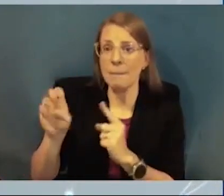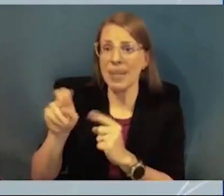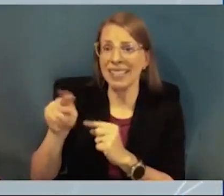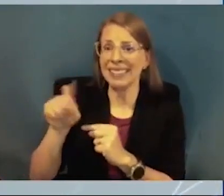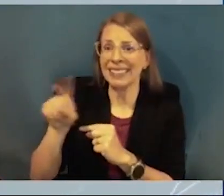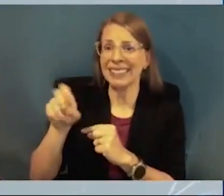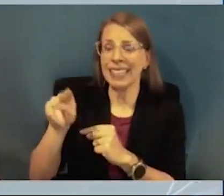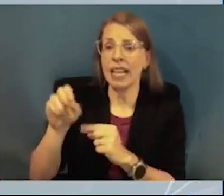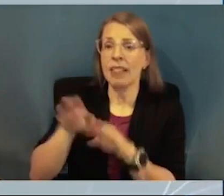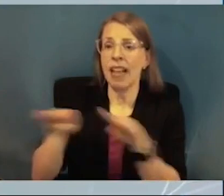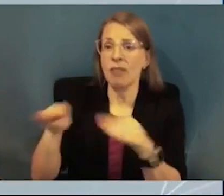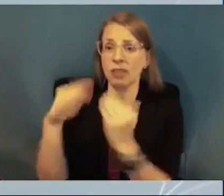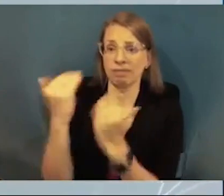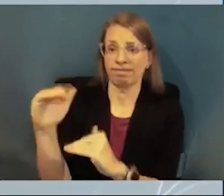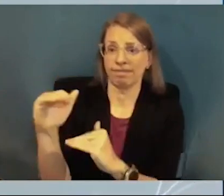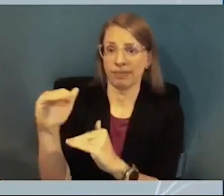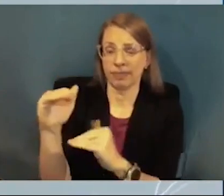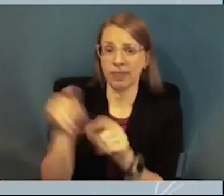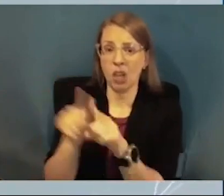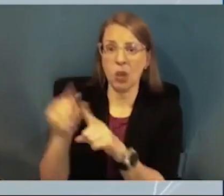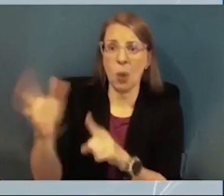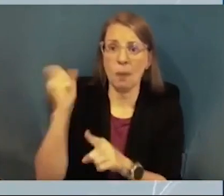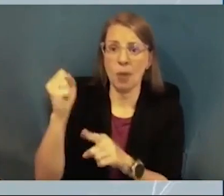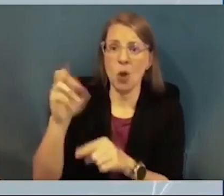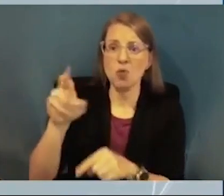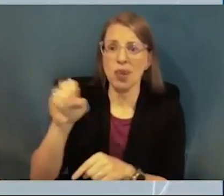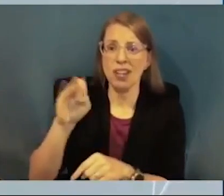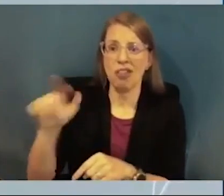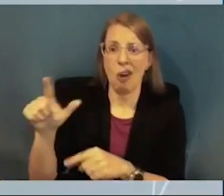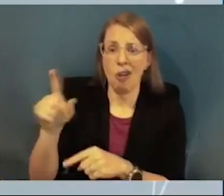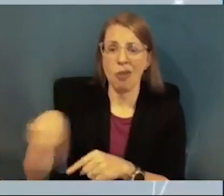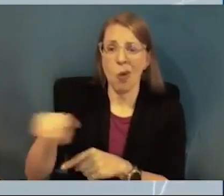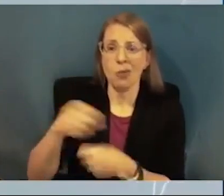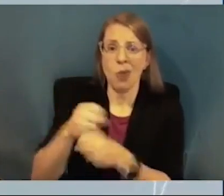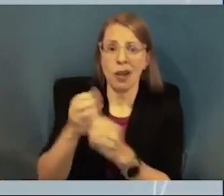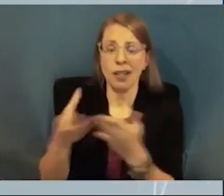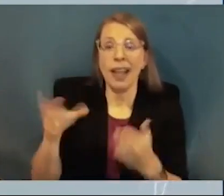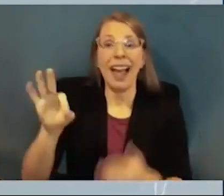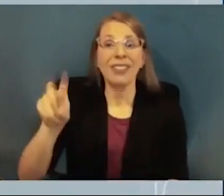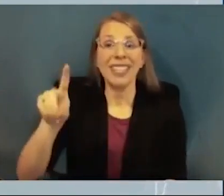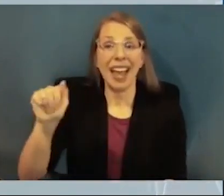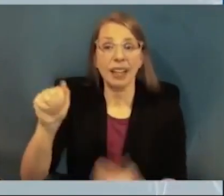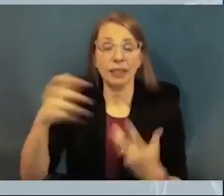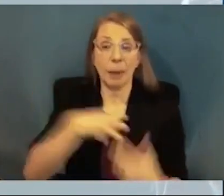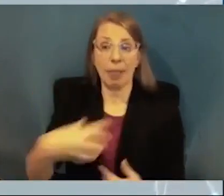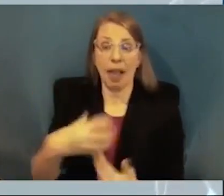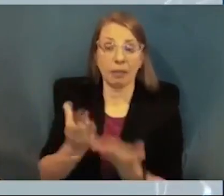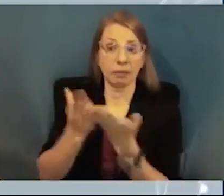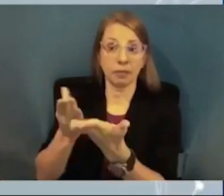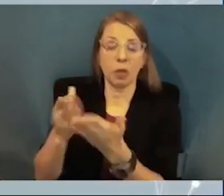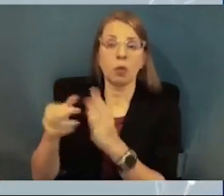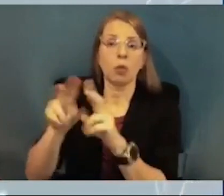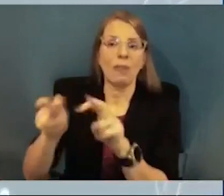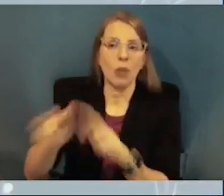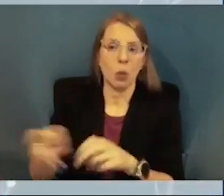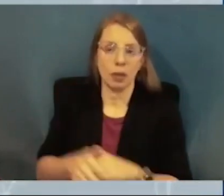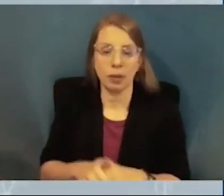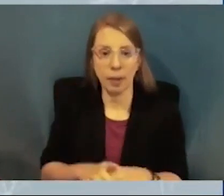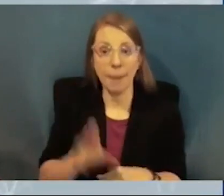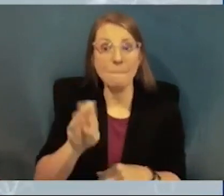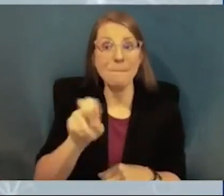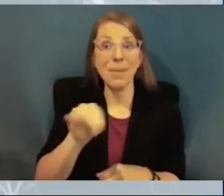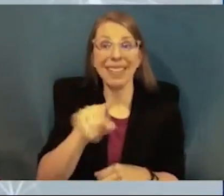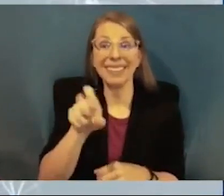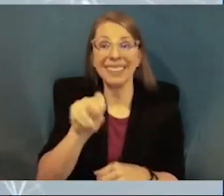for exposure in a single day. The FDA is reviewing this complaint. Now, since benzene wasn't found in most of the sunscreens that